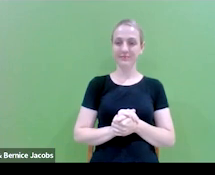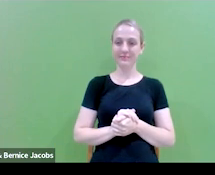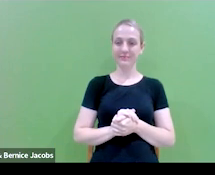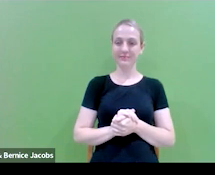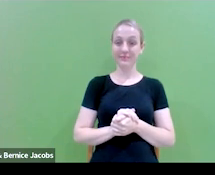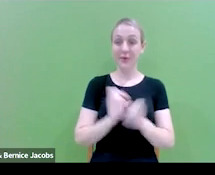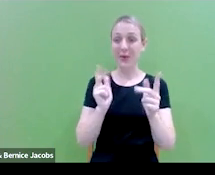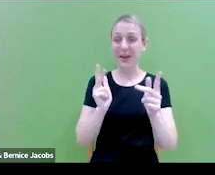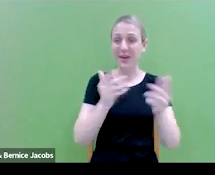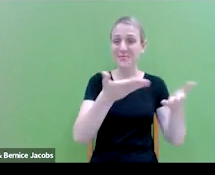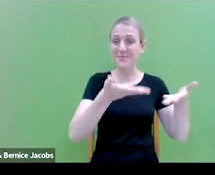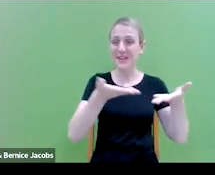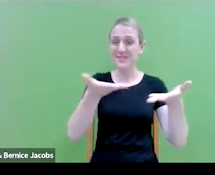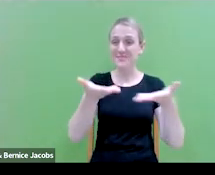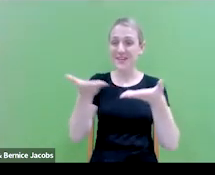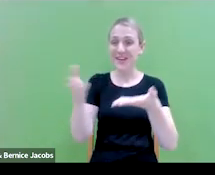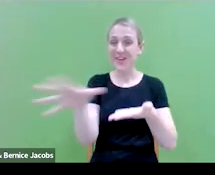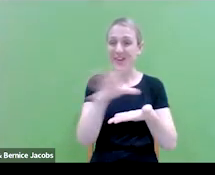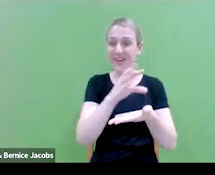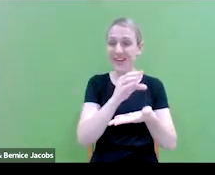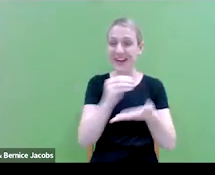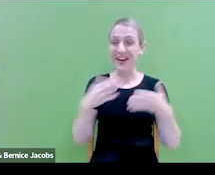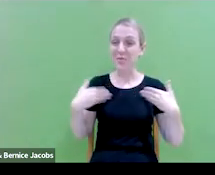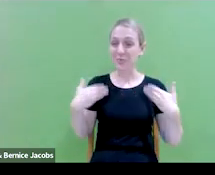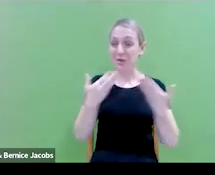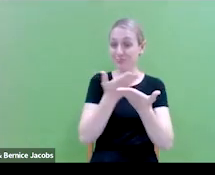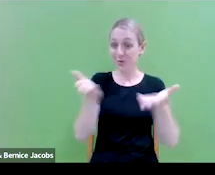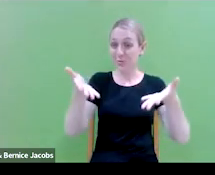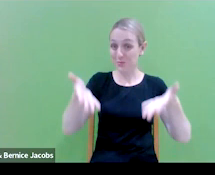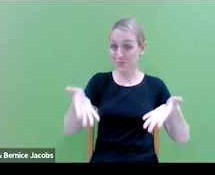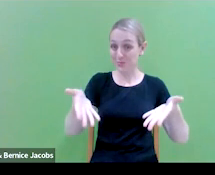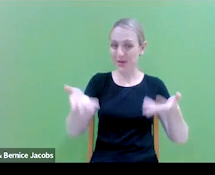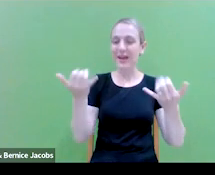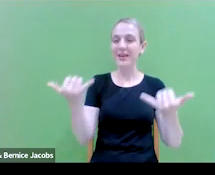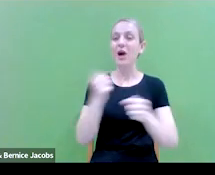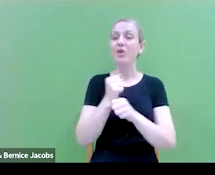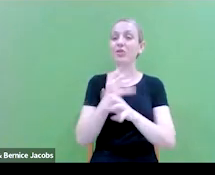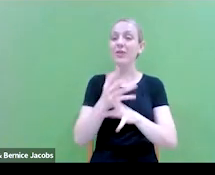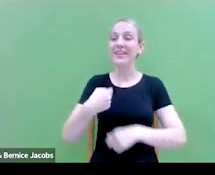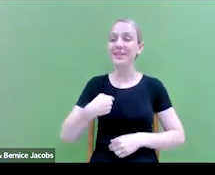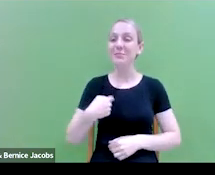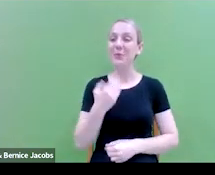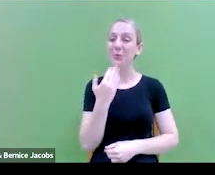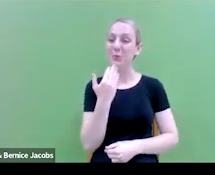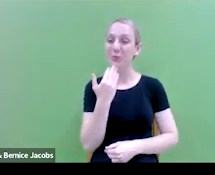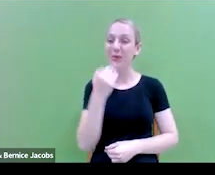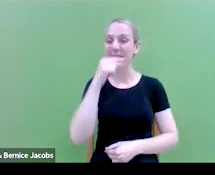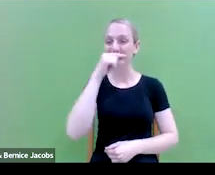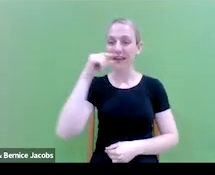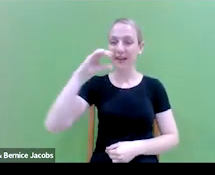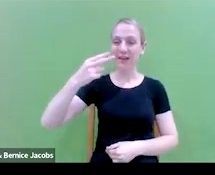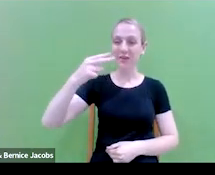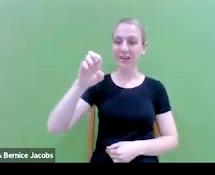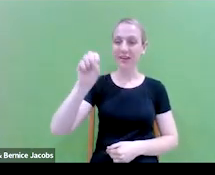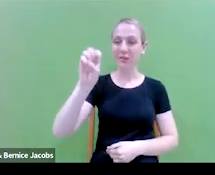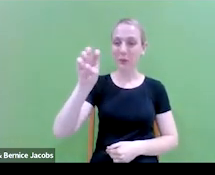Okay, welcome everybody, and thank you for joining us. To start off, I'd like to introduce myself. I am Shezwe, local leader